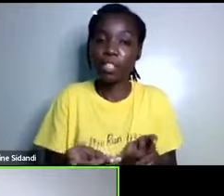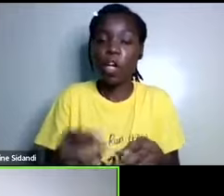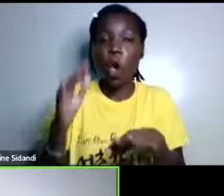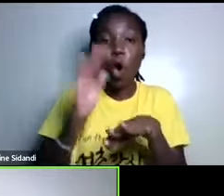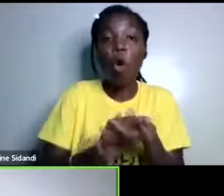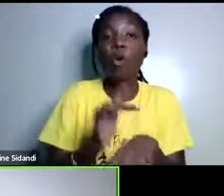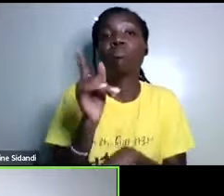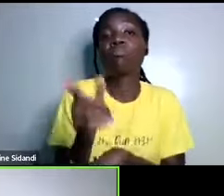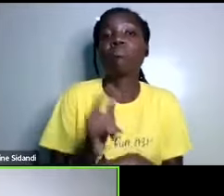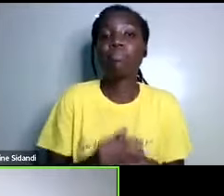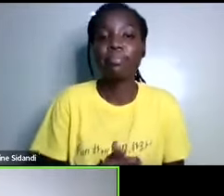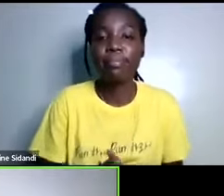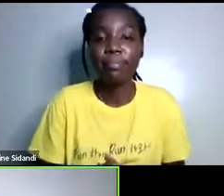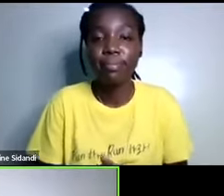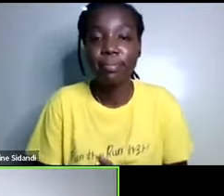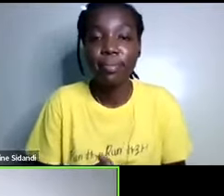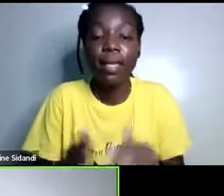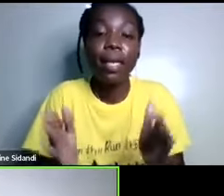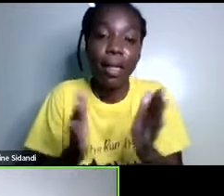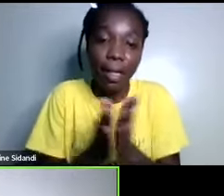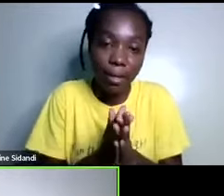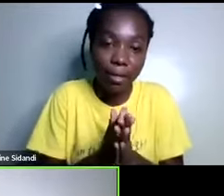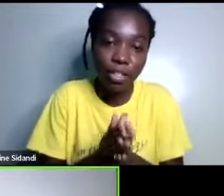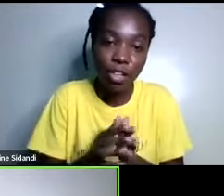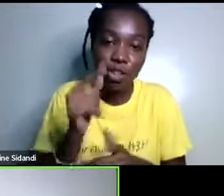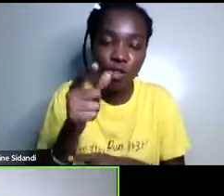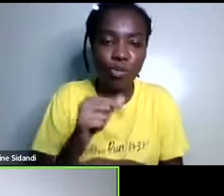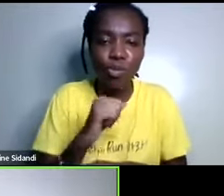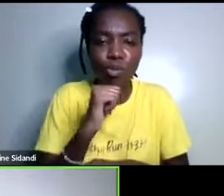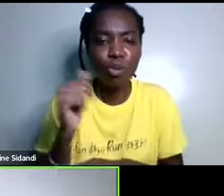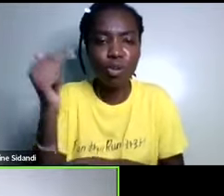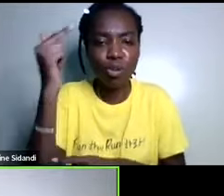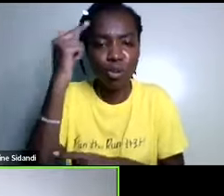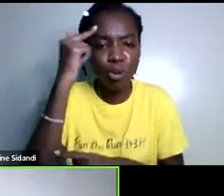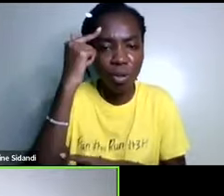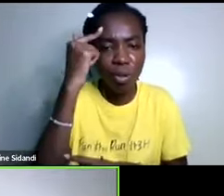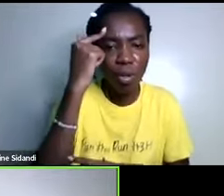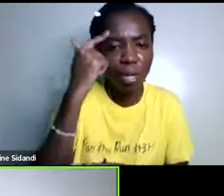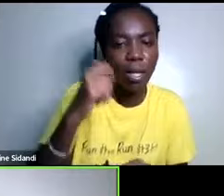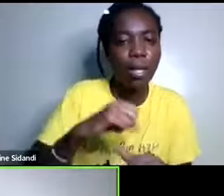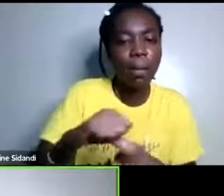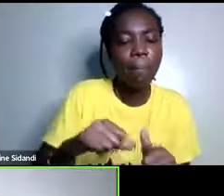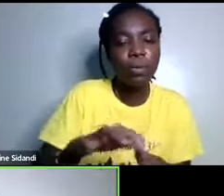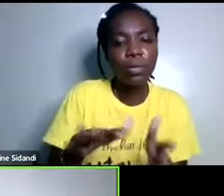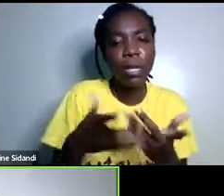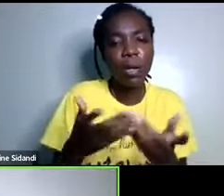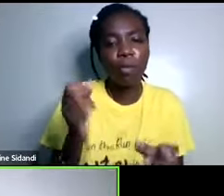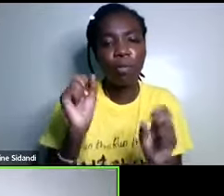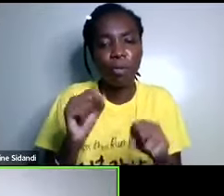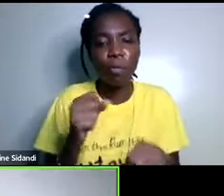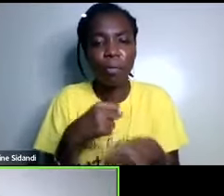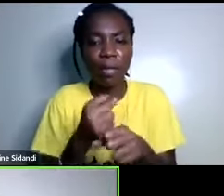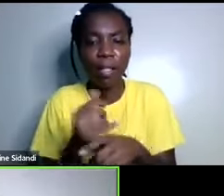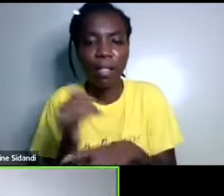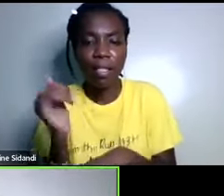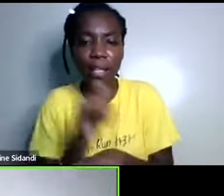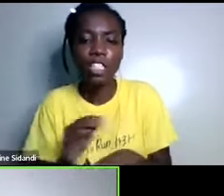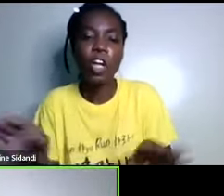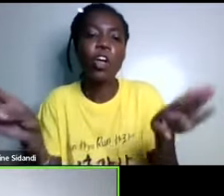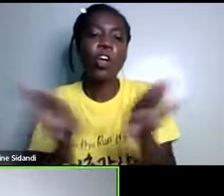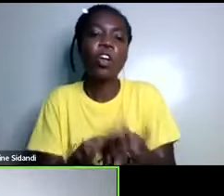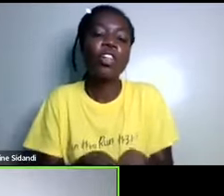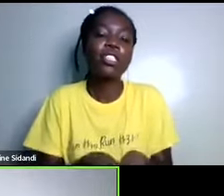conversion. And you can check our YouTube. We did a closing sales, I think in season